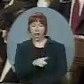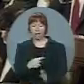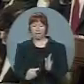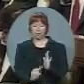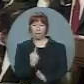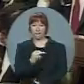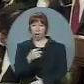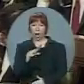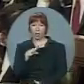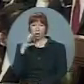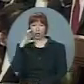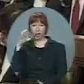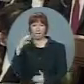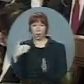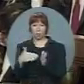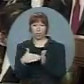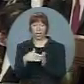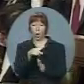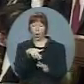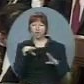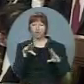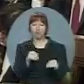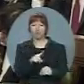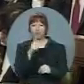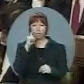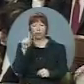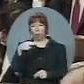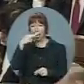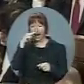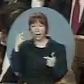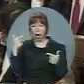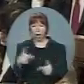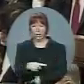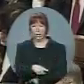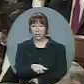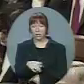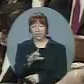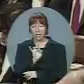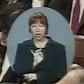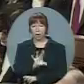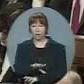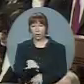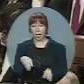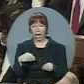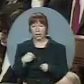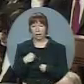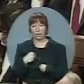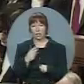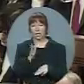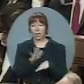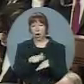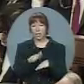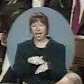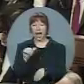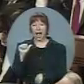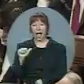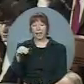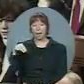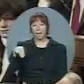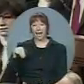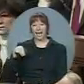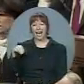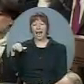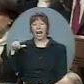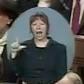on terrorism. He's refusing to take the advice of Bob Rae, of John Manley, of Anne McClellan, and to back the anti-terrorism